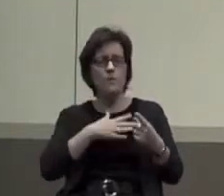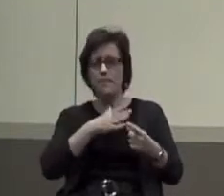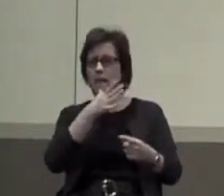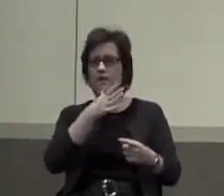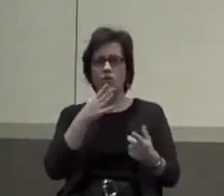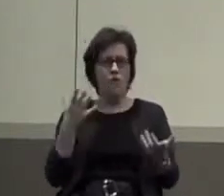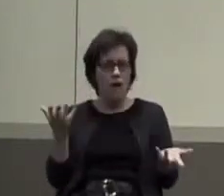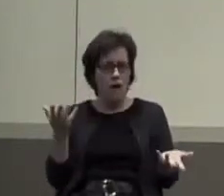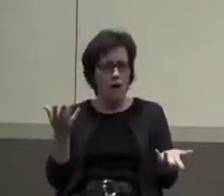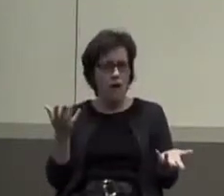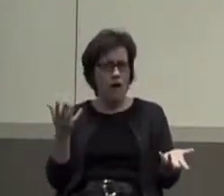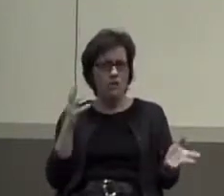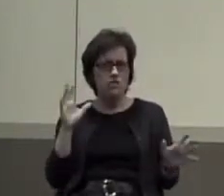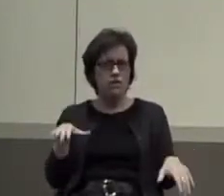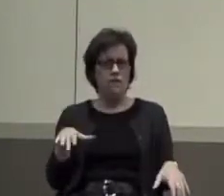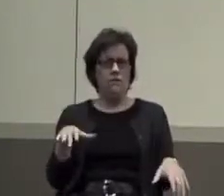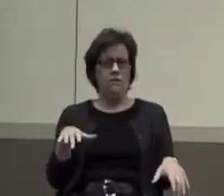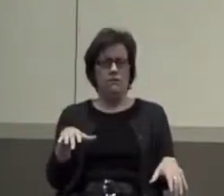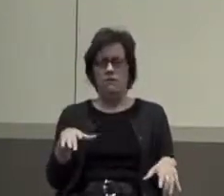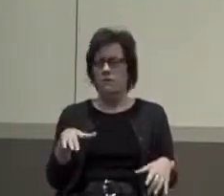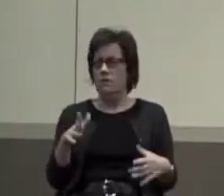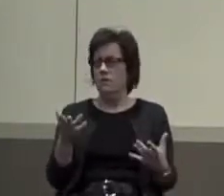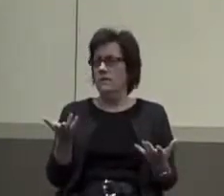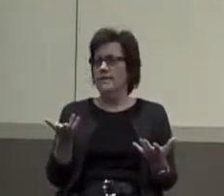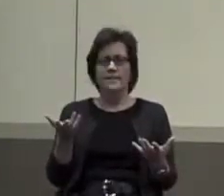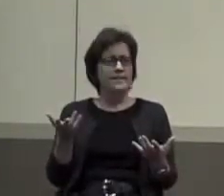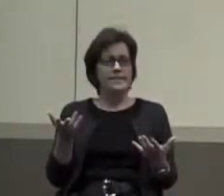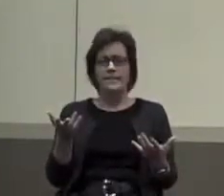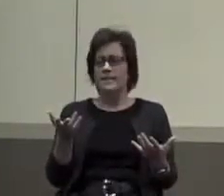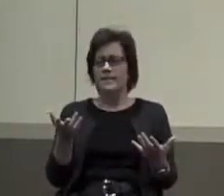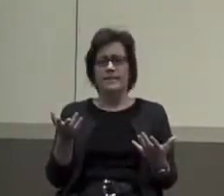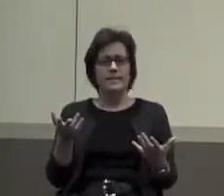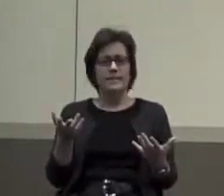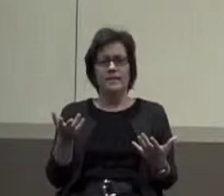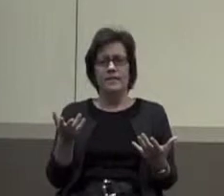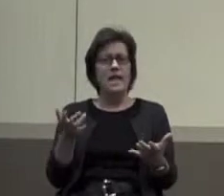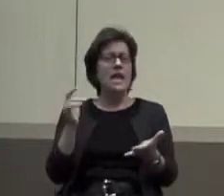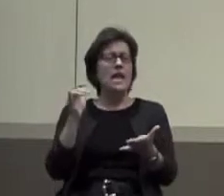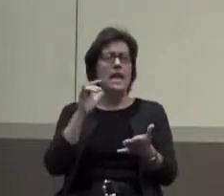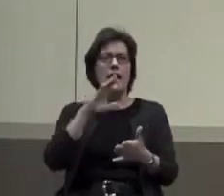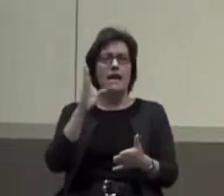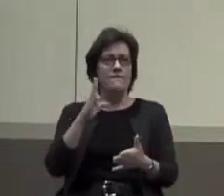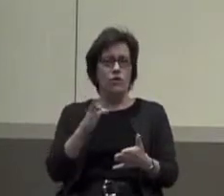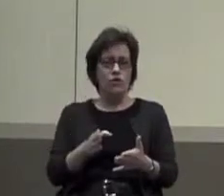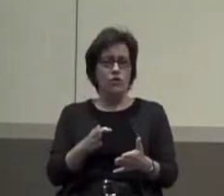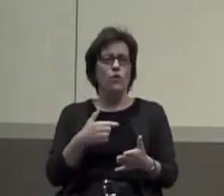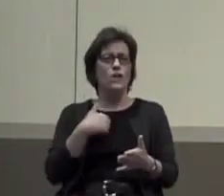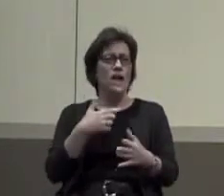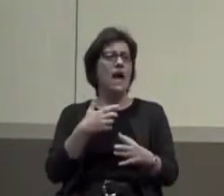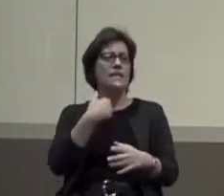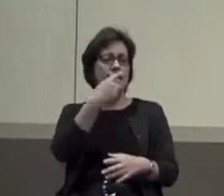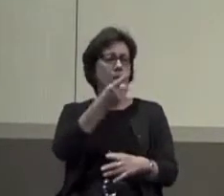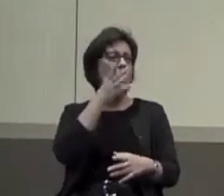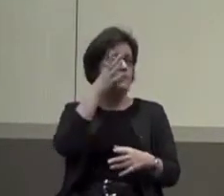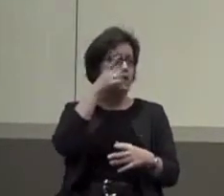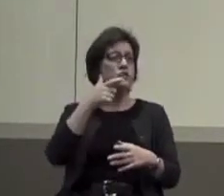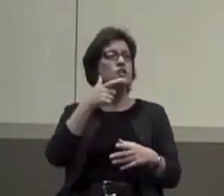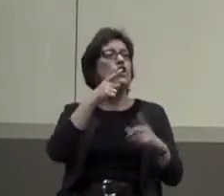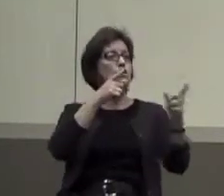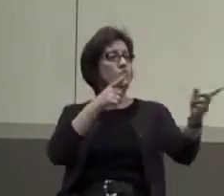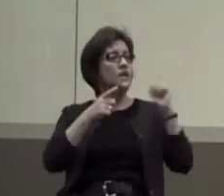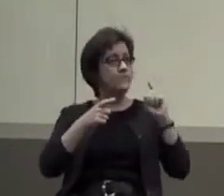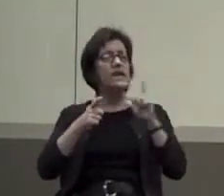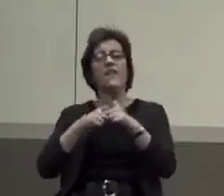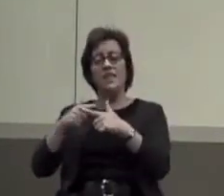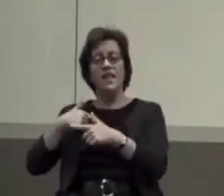And there was no way that I would have gotten shoes before I behaved appropriately. So I was really shocked that this dad said